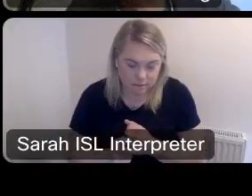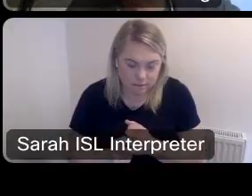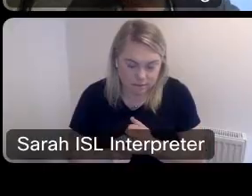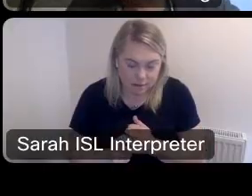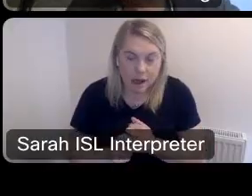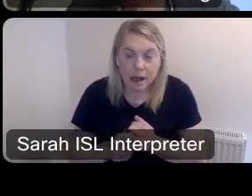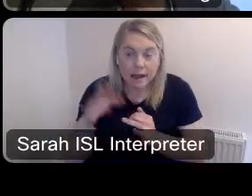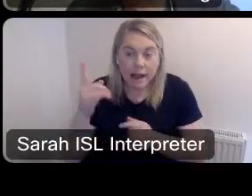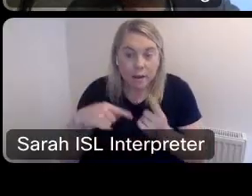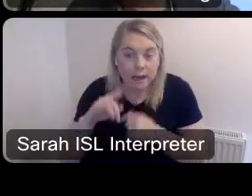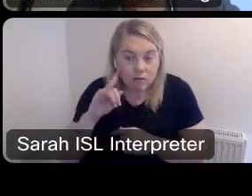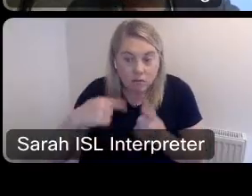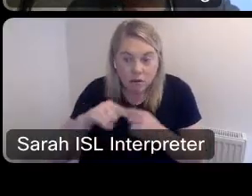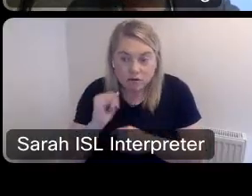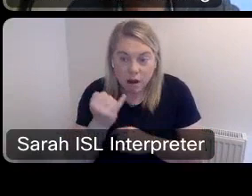Can you hear us okay, John?